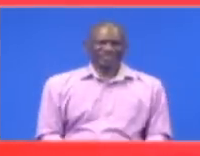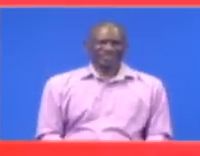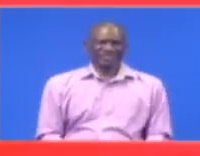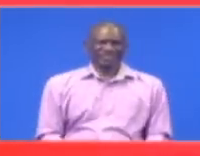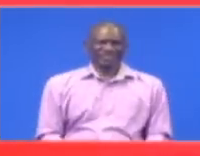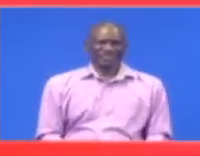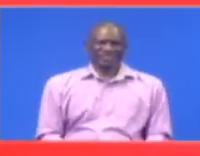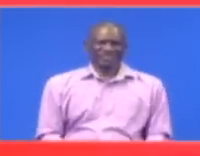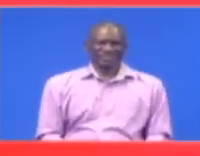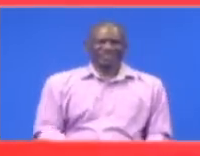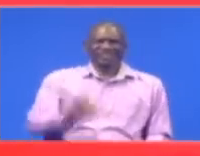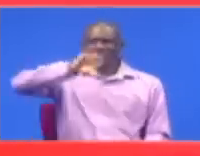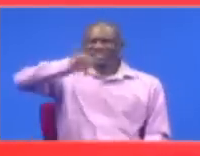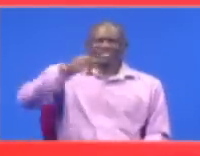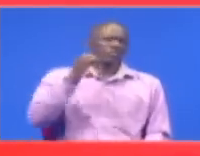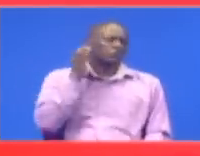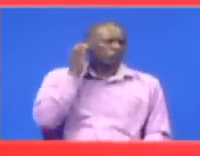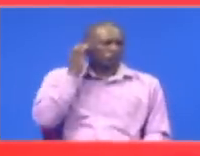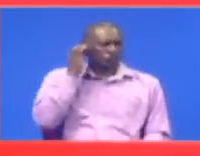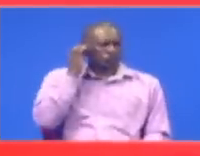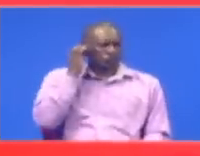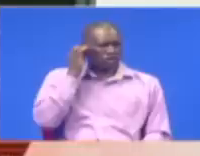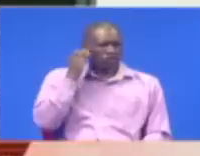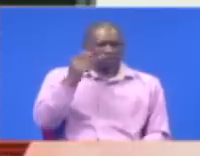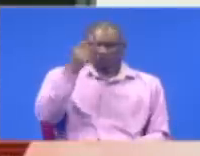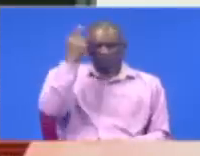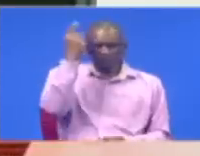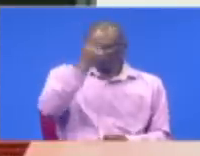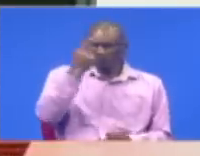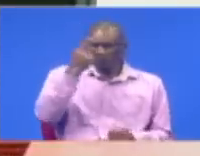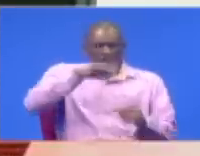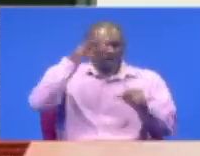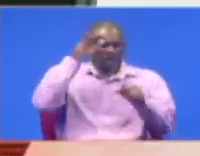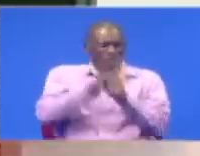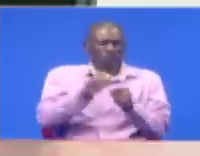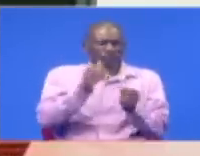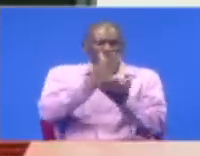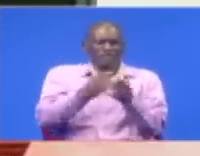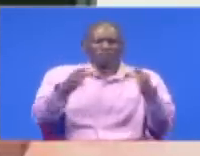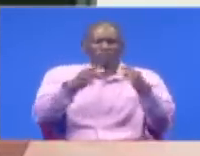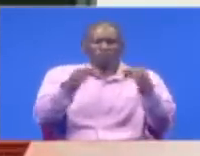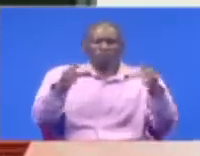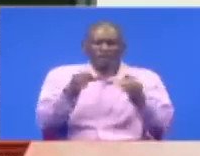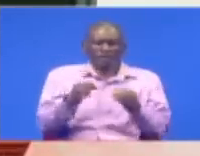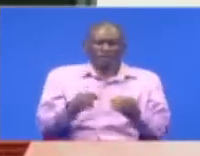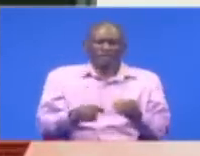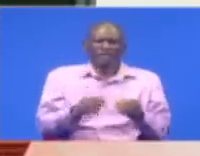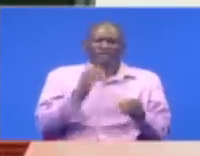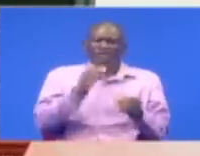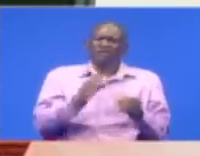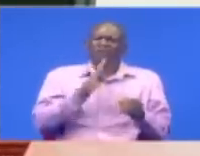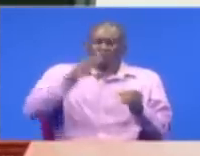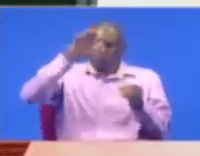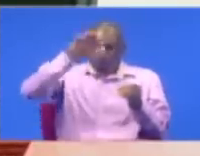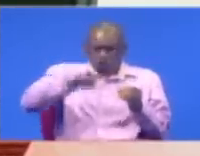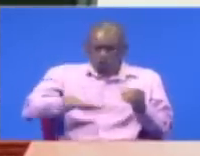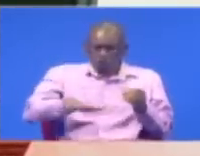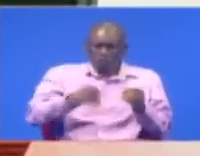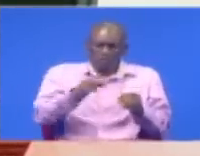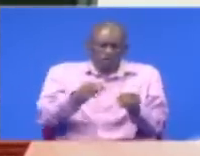Chief Justice Mutunga, I think, was being very philosophical with certain words. Being low in public